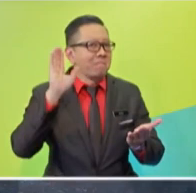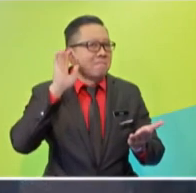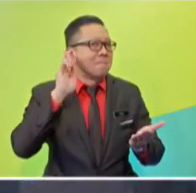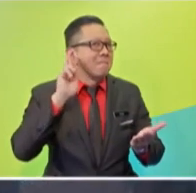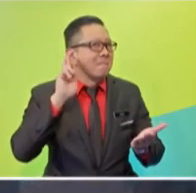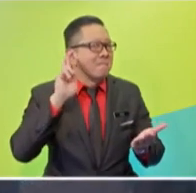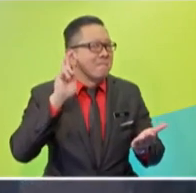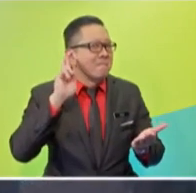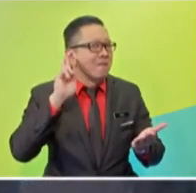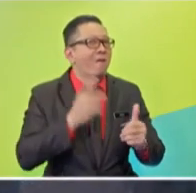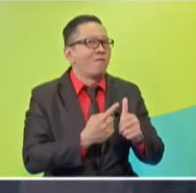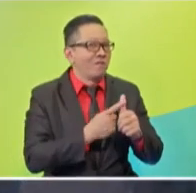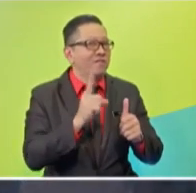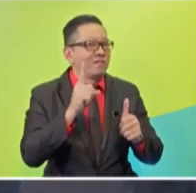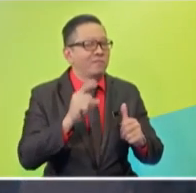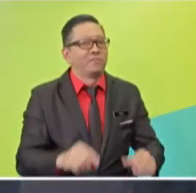the first round.